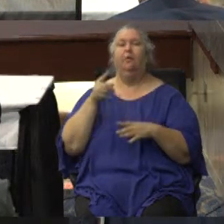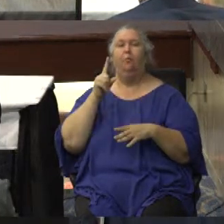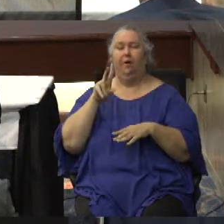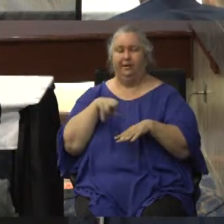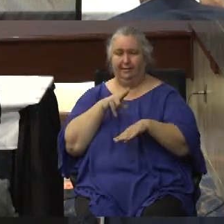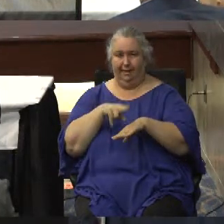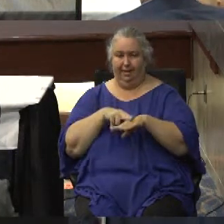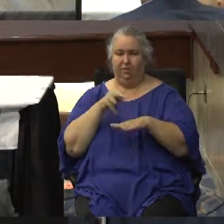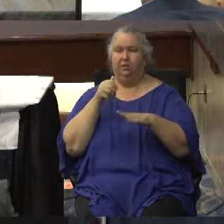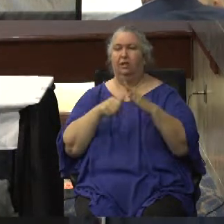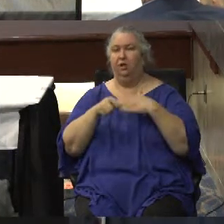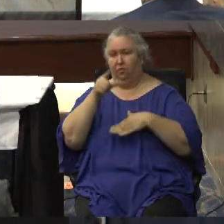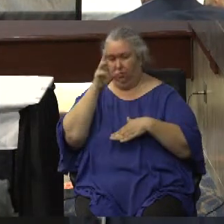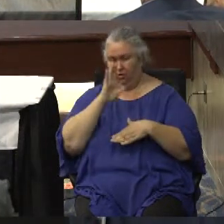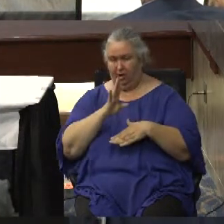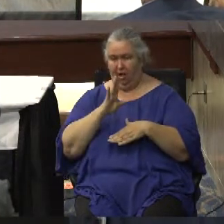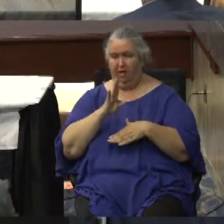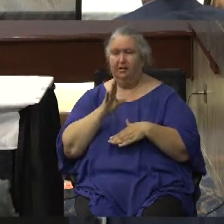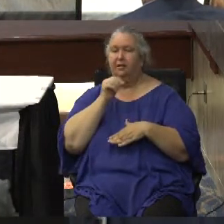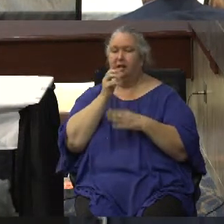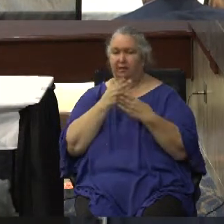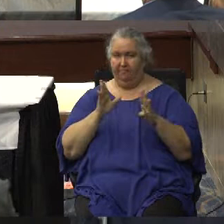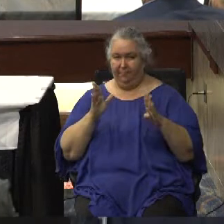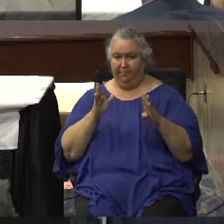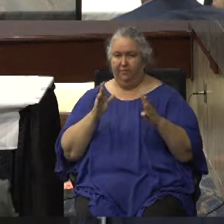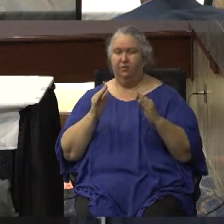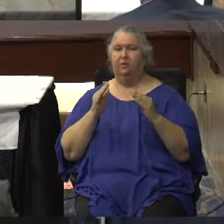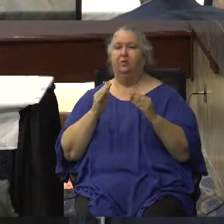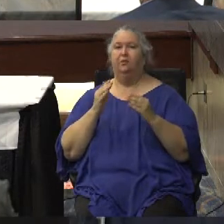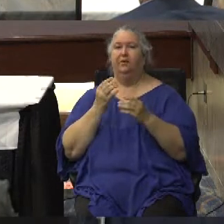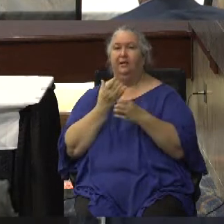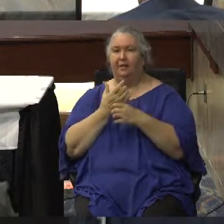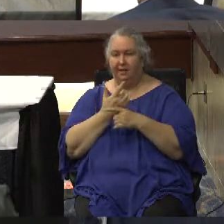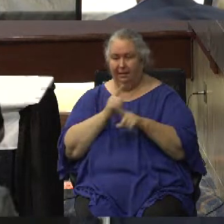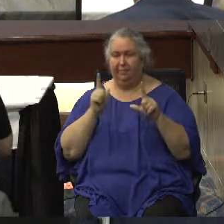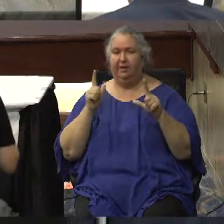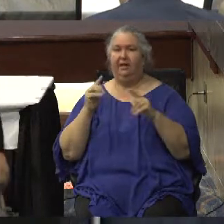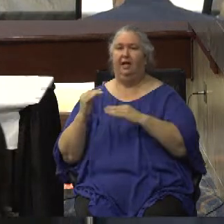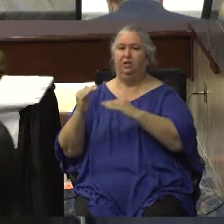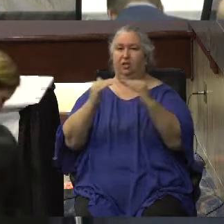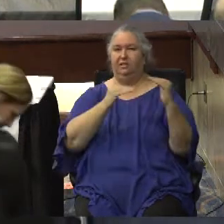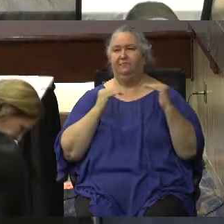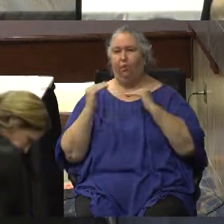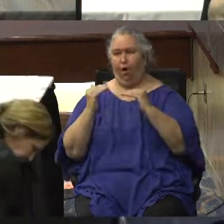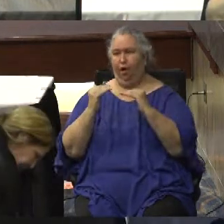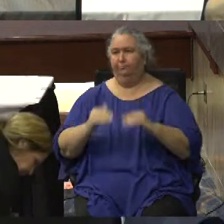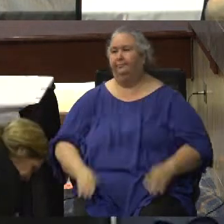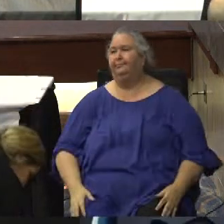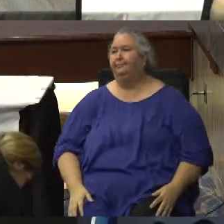nation, under God, indivisible, with liberty and justice for all.